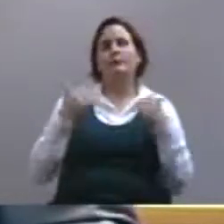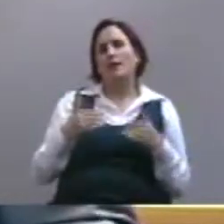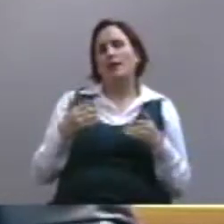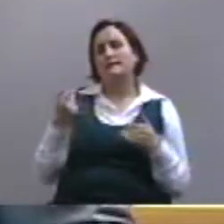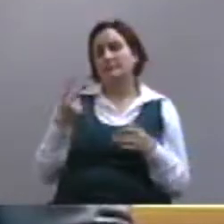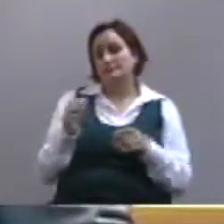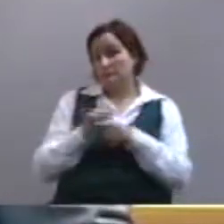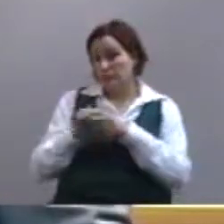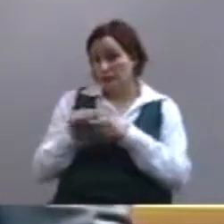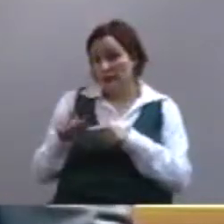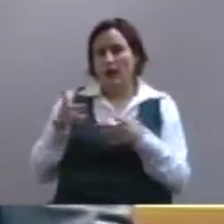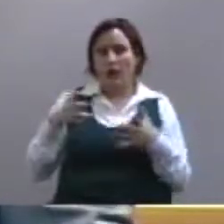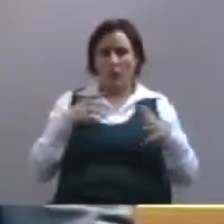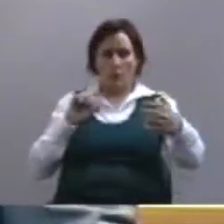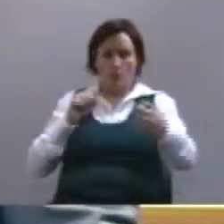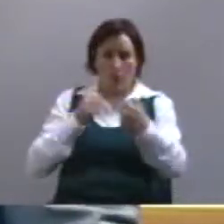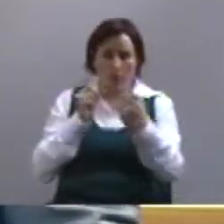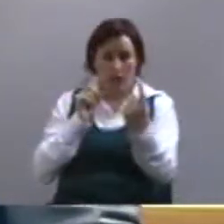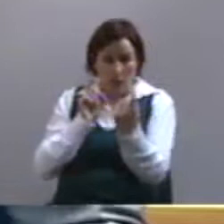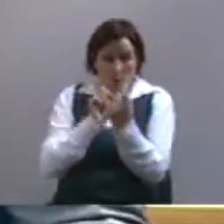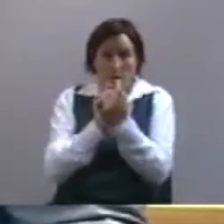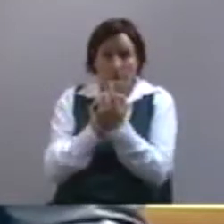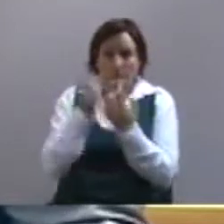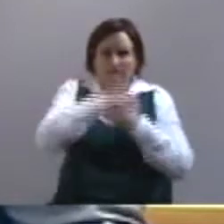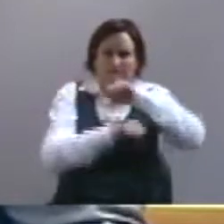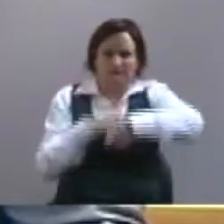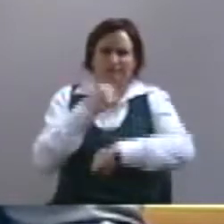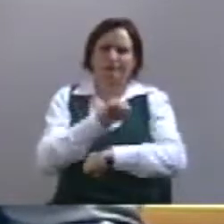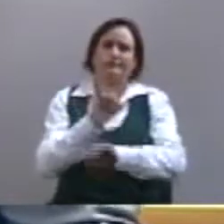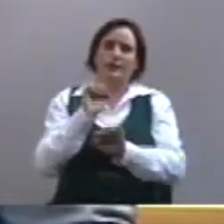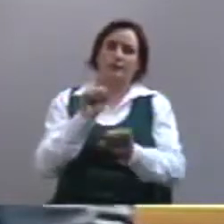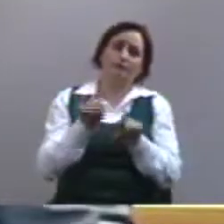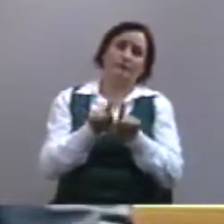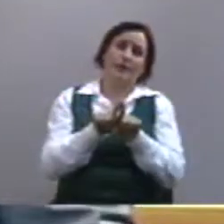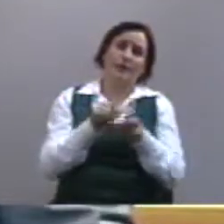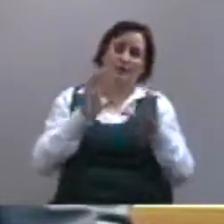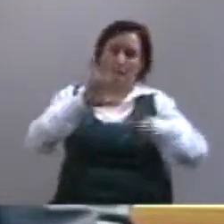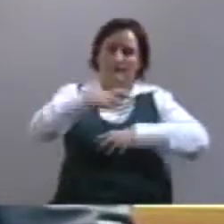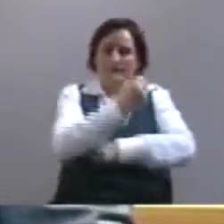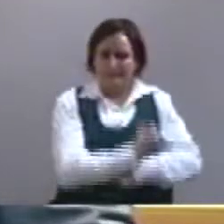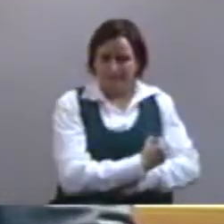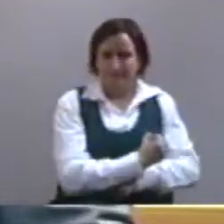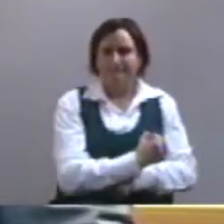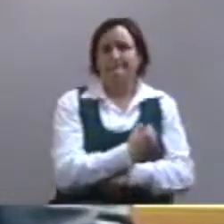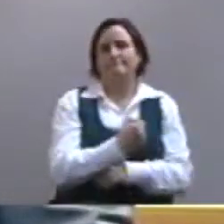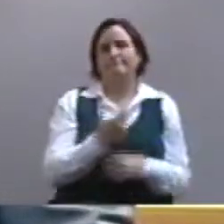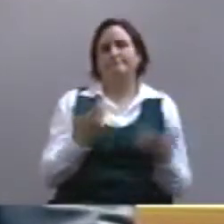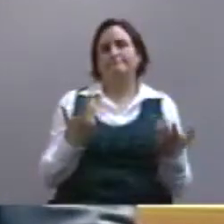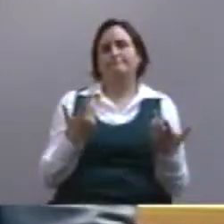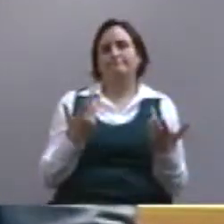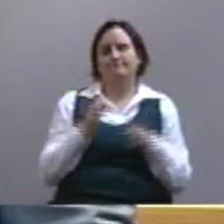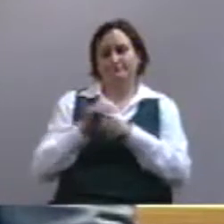in close combat techniques, which entails, amongst others, restraining techniques.